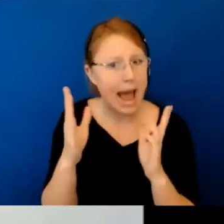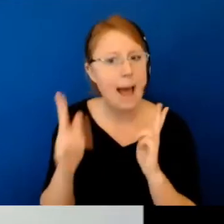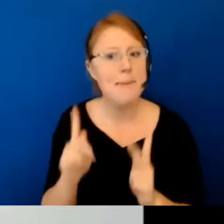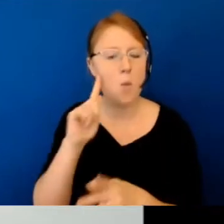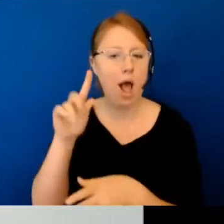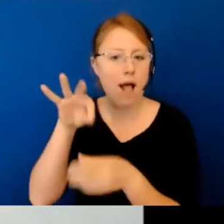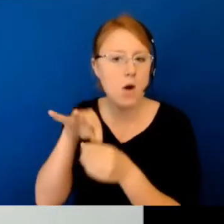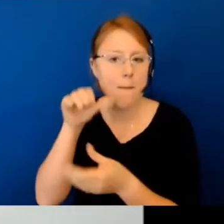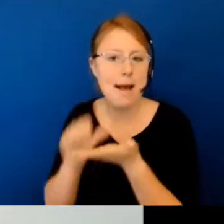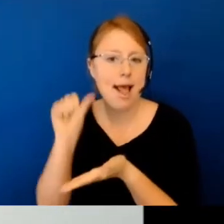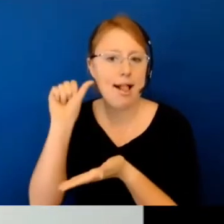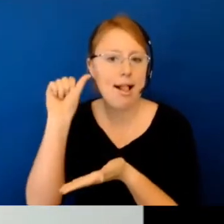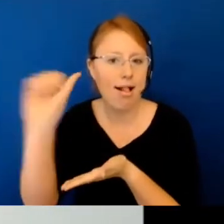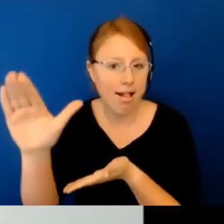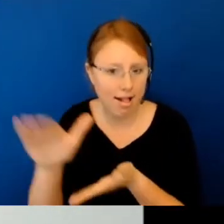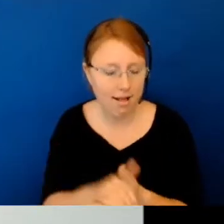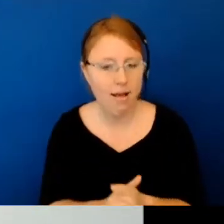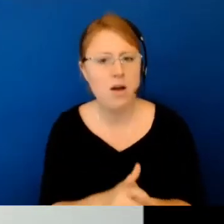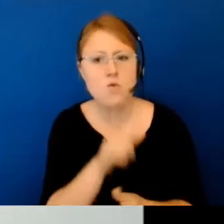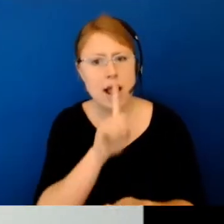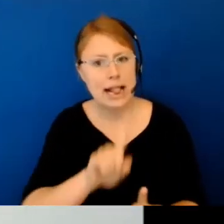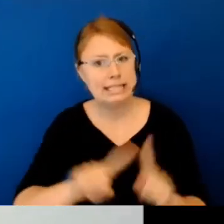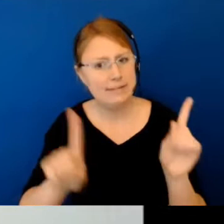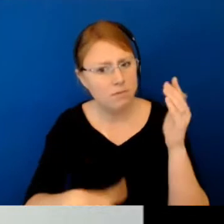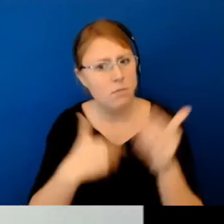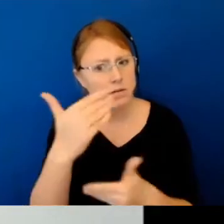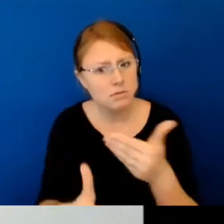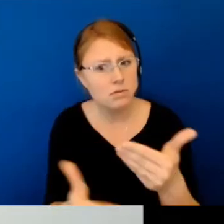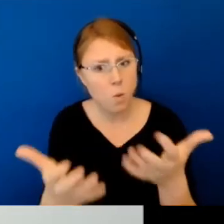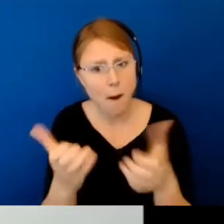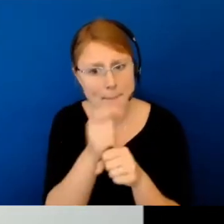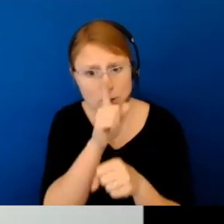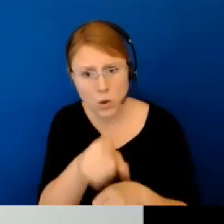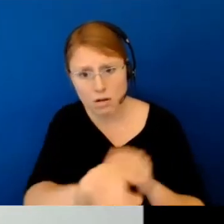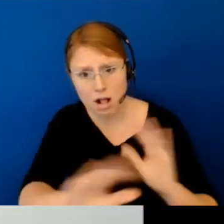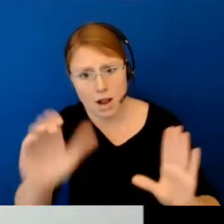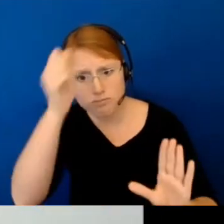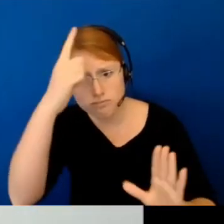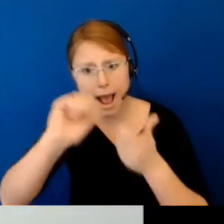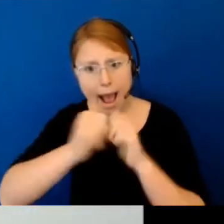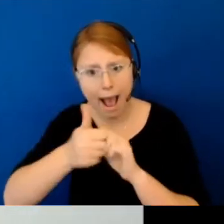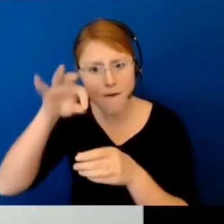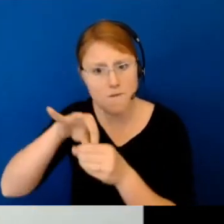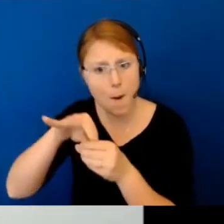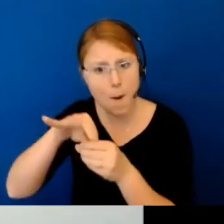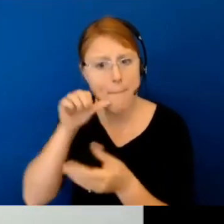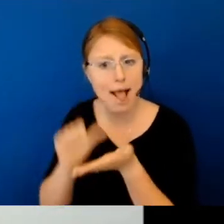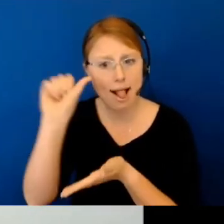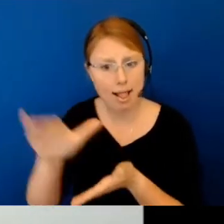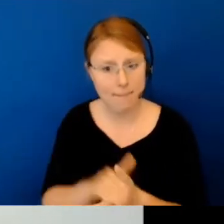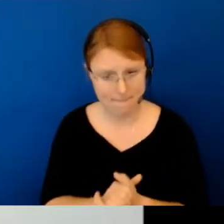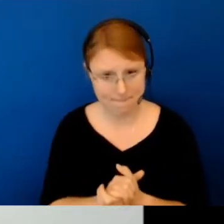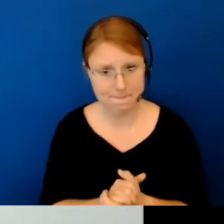this, DLC wants to make sure that you know what all of your voting options are this year. For the general